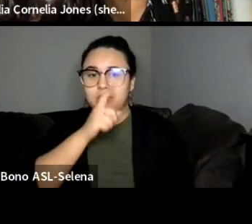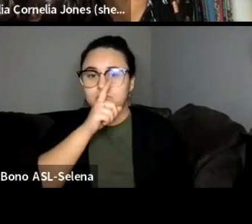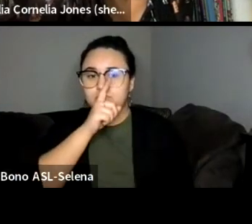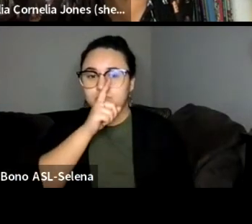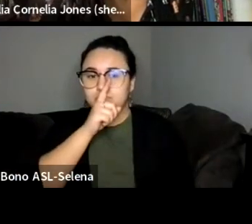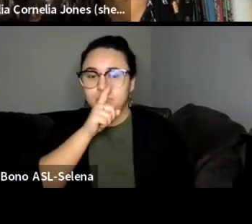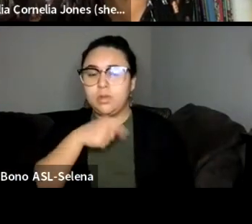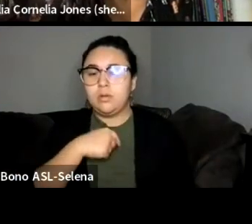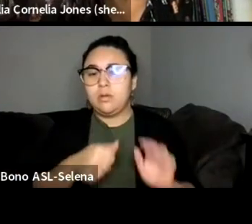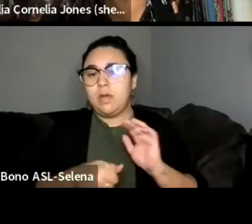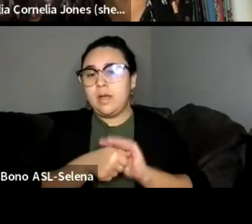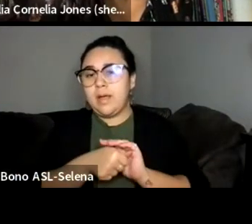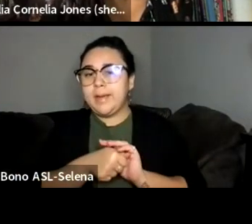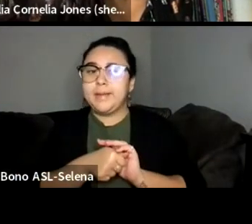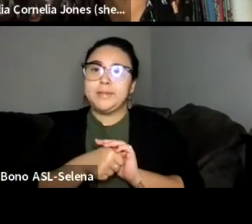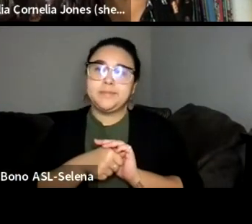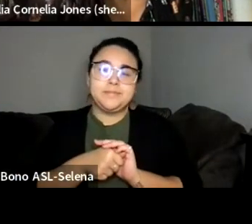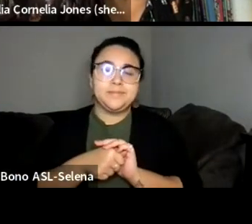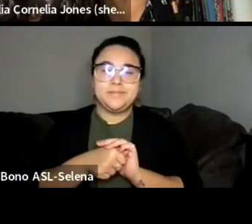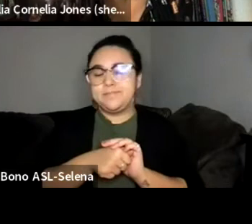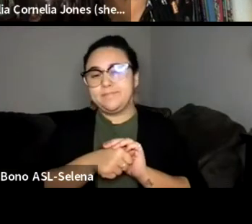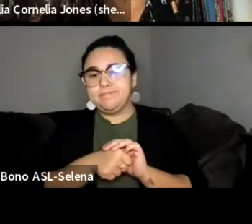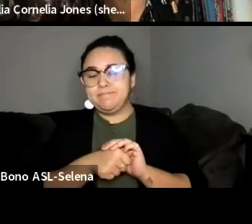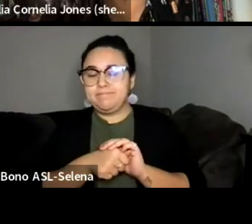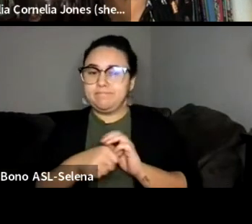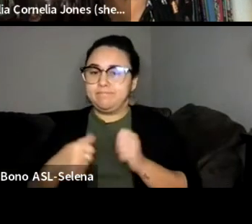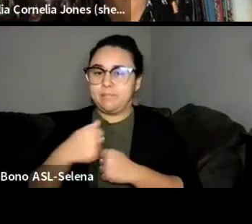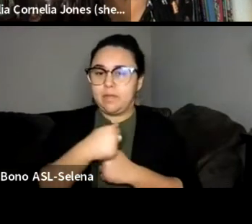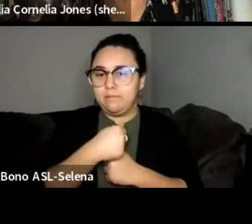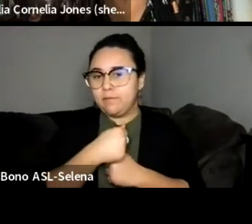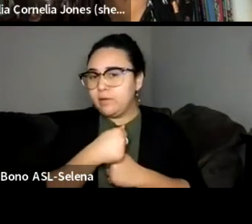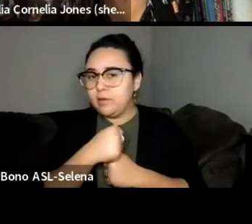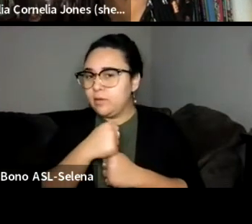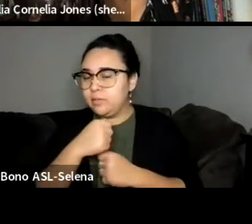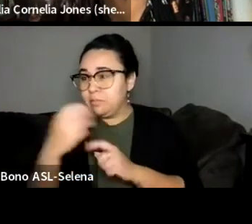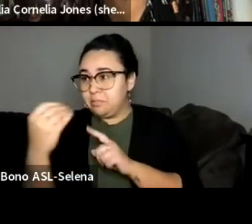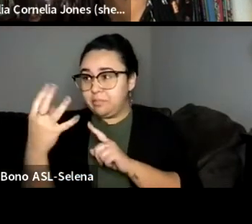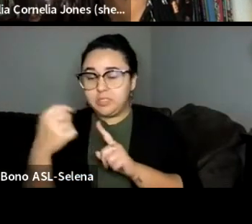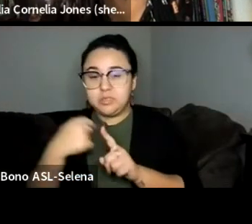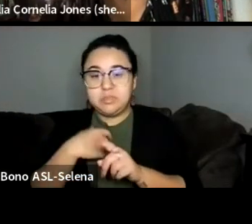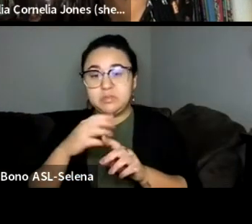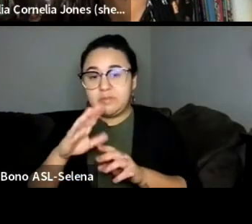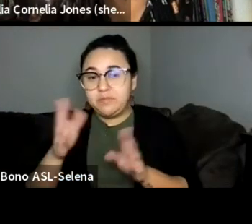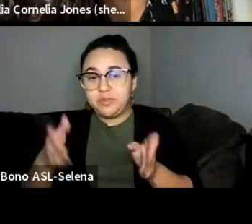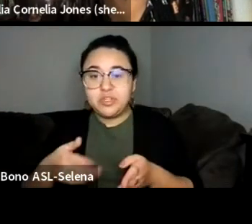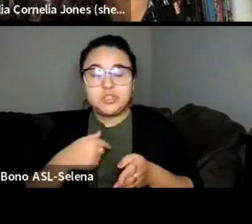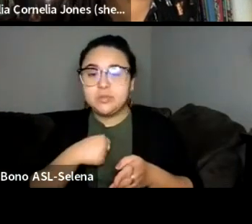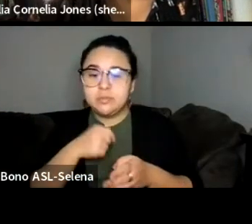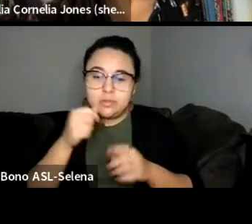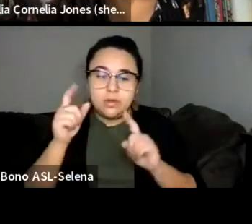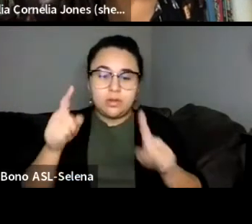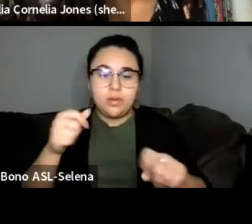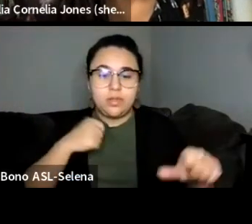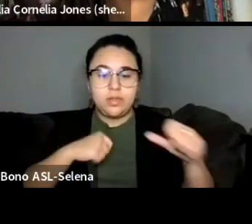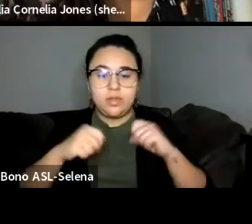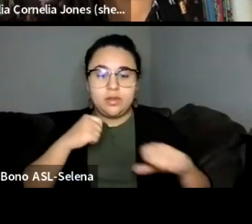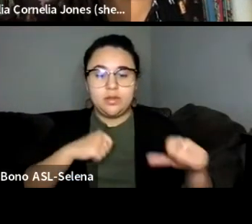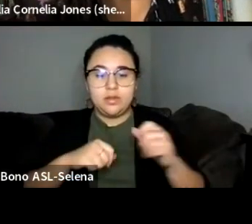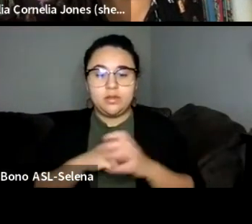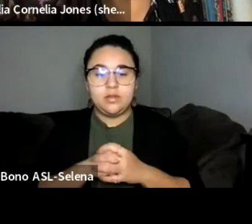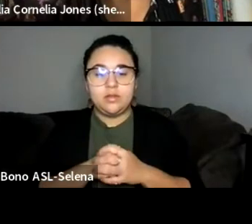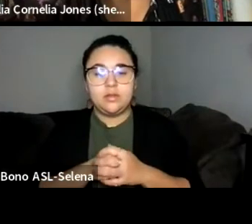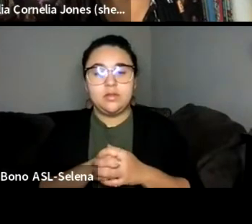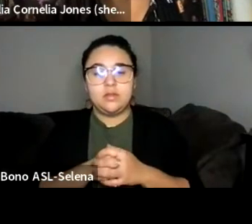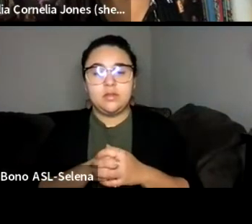was hiding it. I was not letting pictures being taken of me. I was not going to theater as much. And I didn't feel shame about the pregnancy, but I felt it would